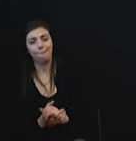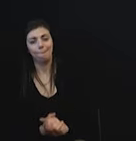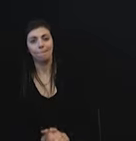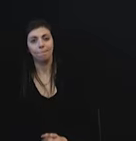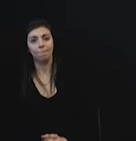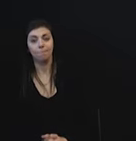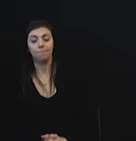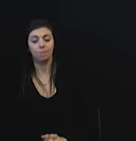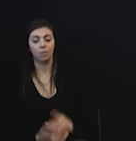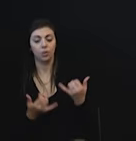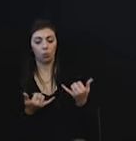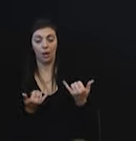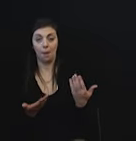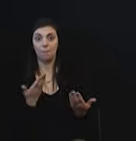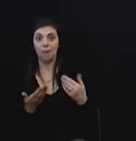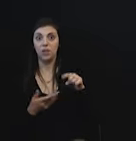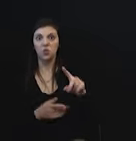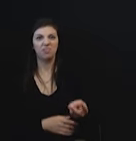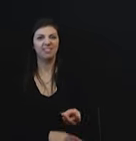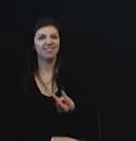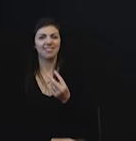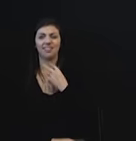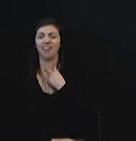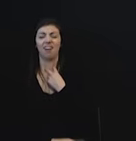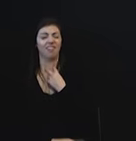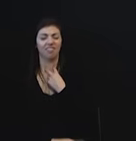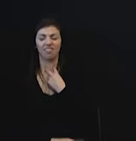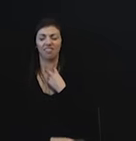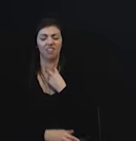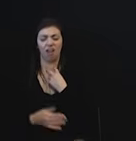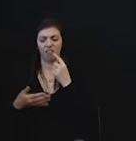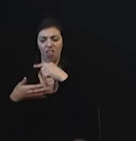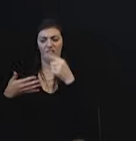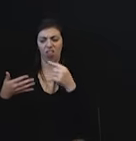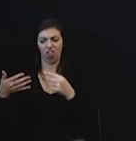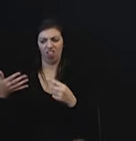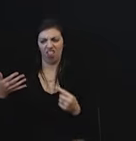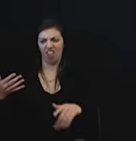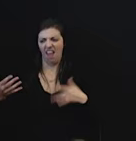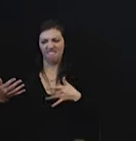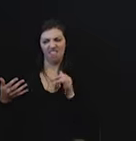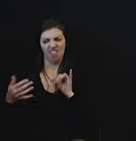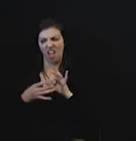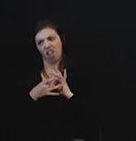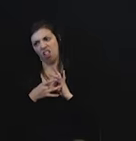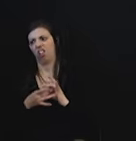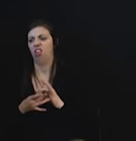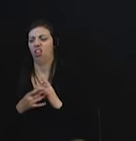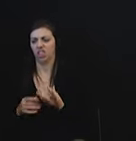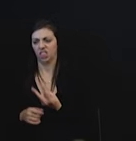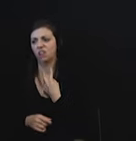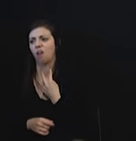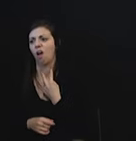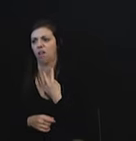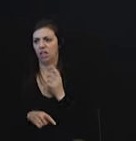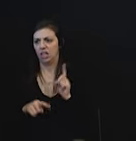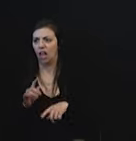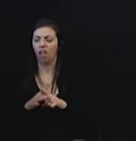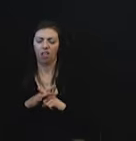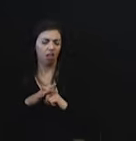Right now you may be stuck in the midst of those things that may feel like bondage, and you may not know how to get out.